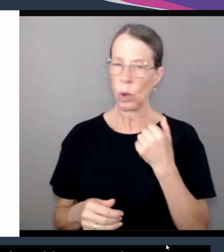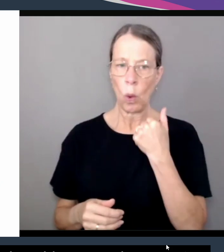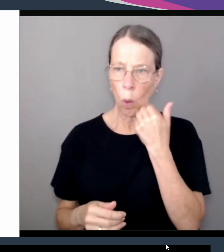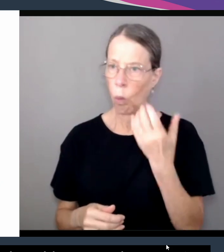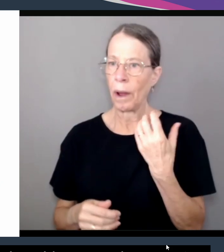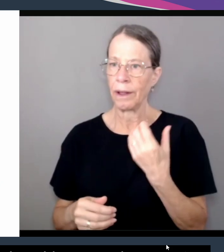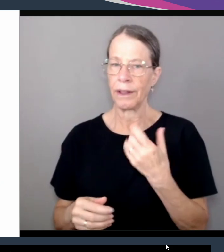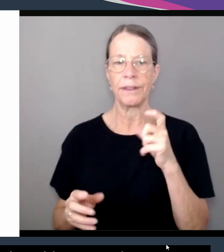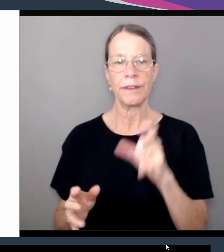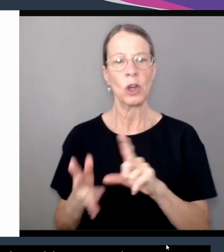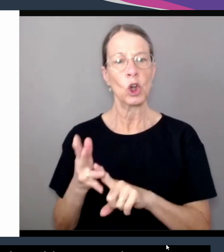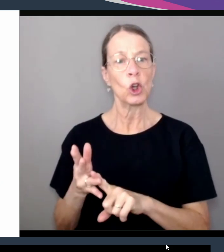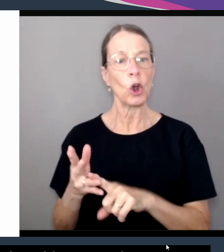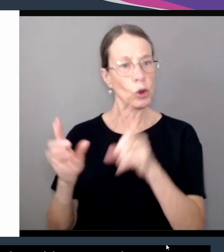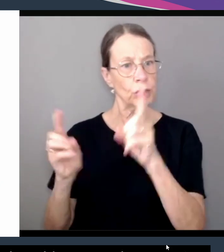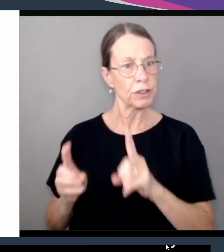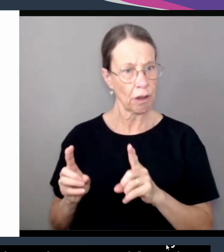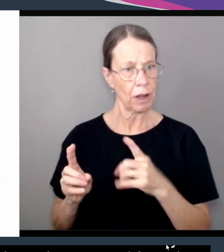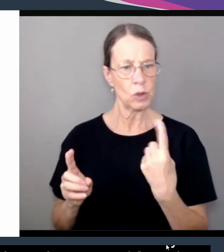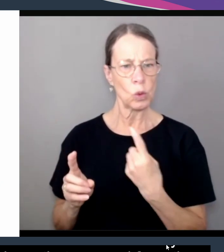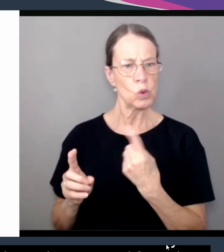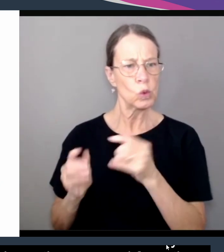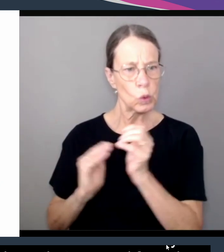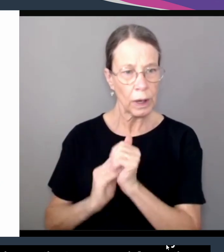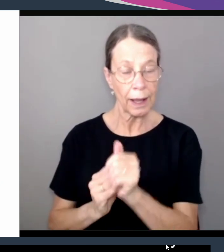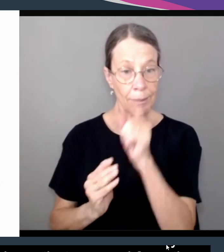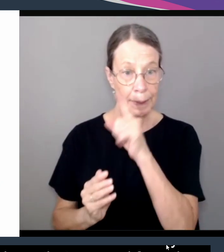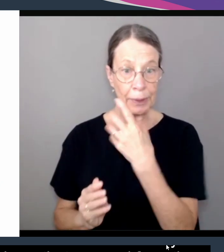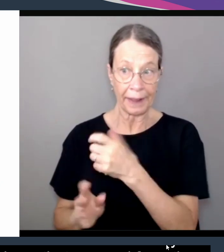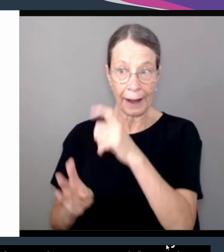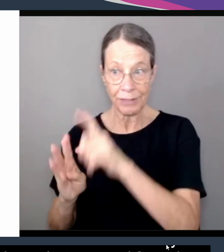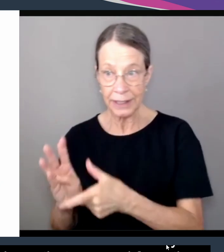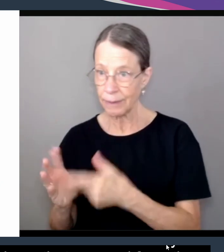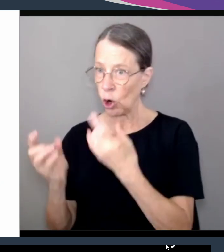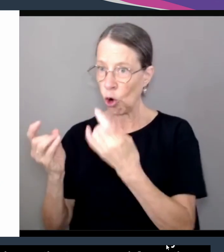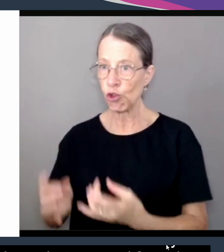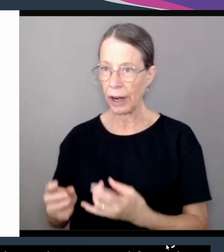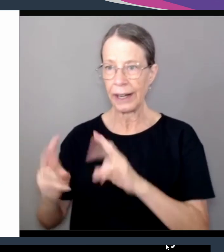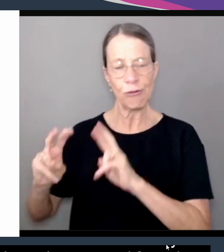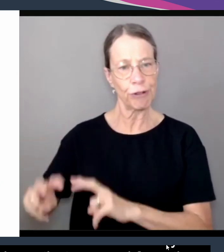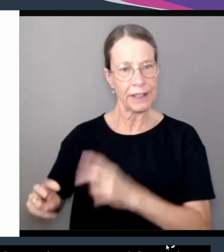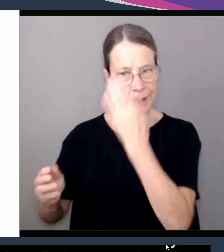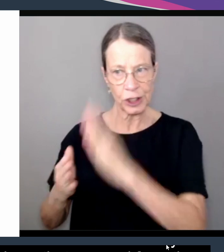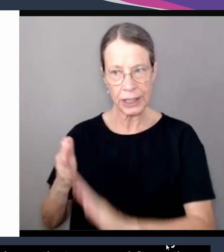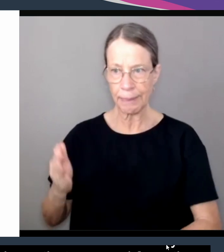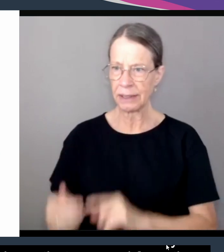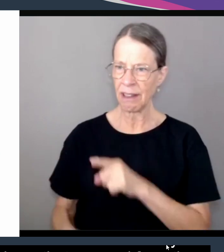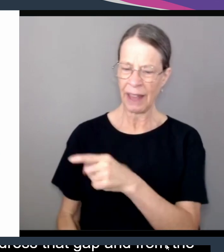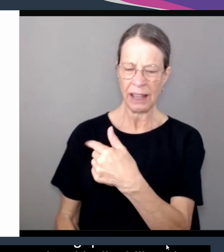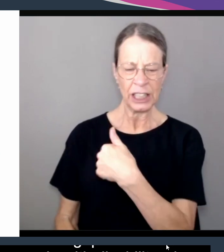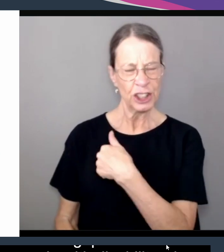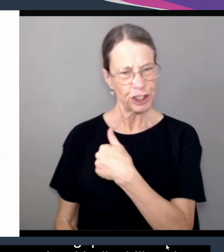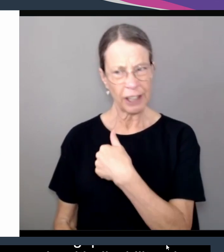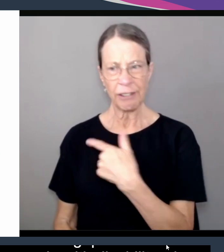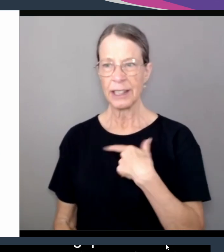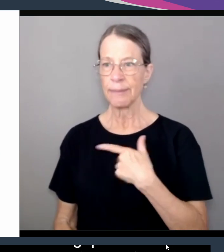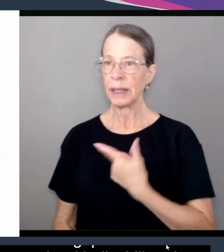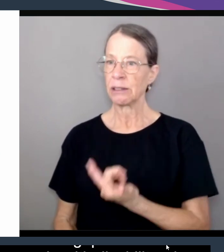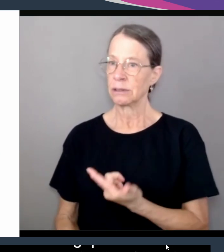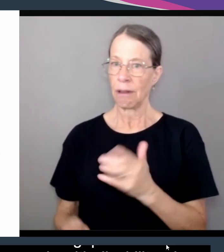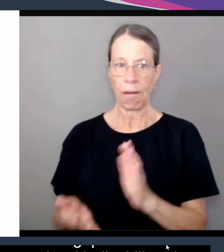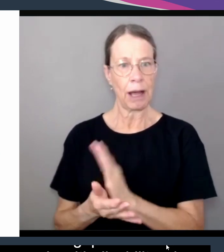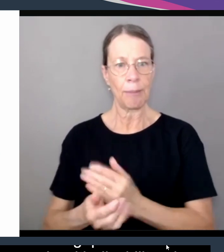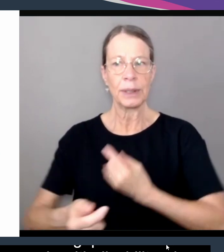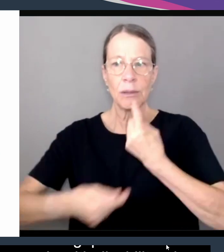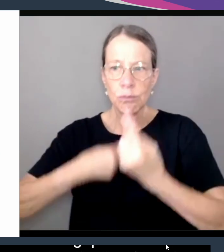who already had lots of research experience and were generous enough to share what they wish they had known before they ever got involved